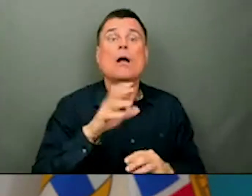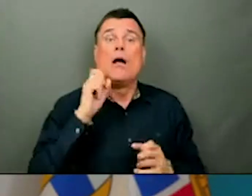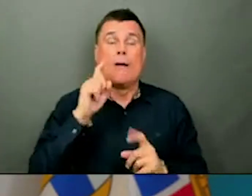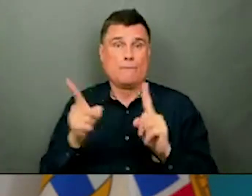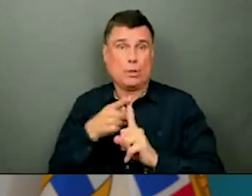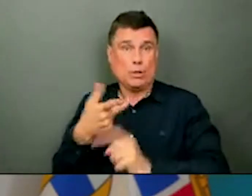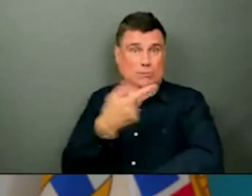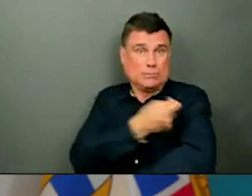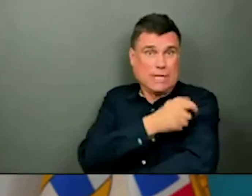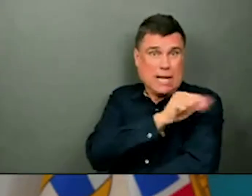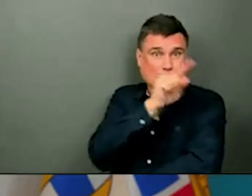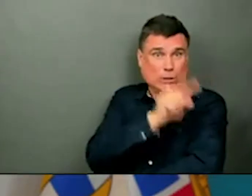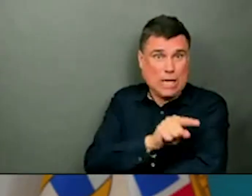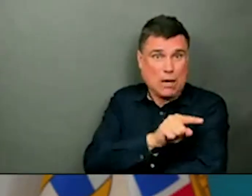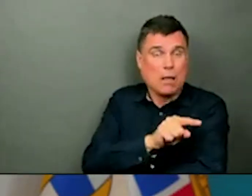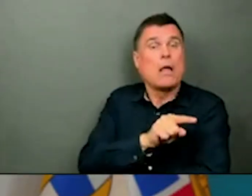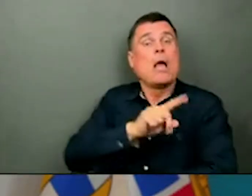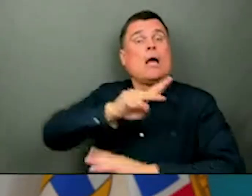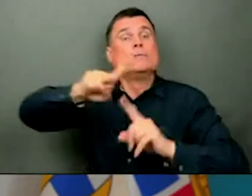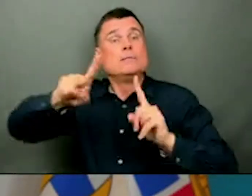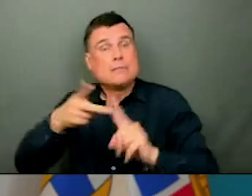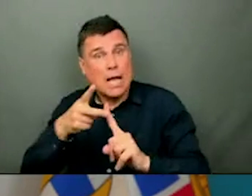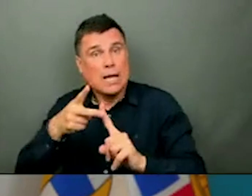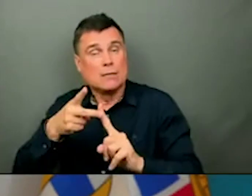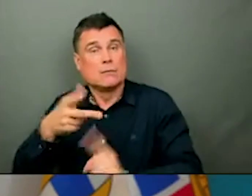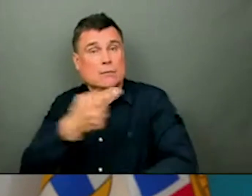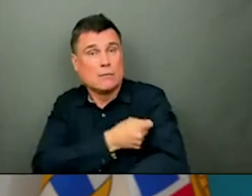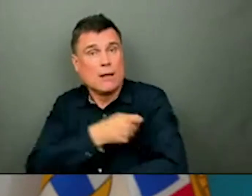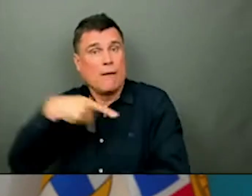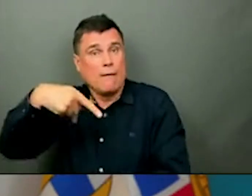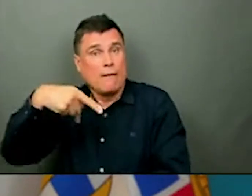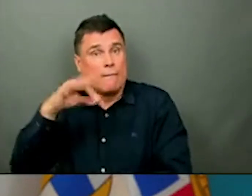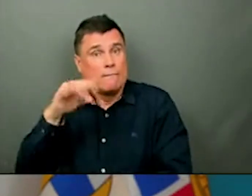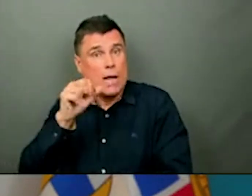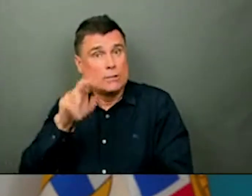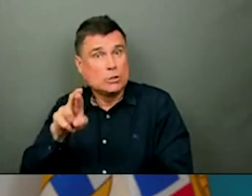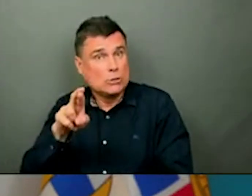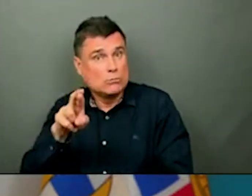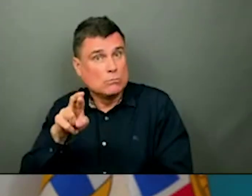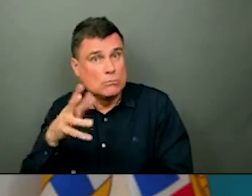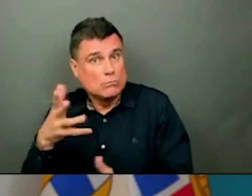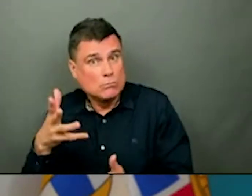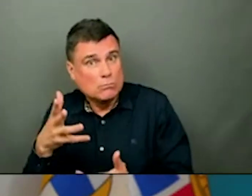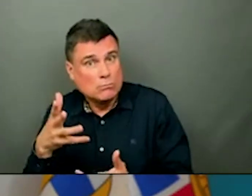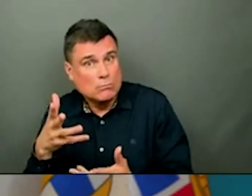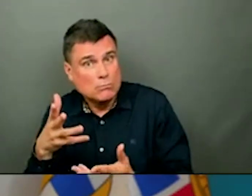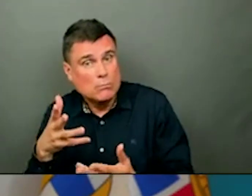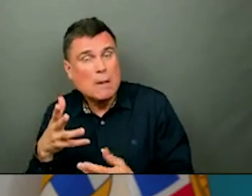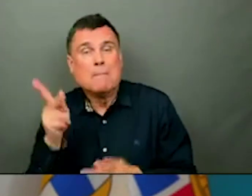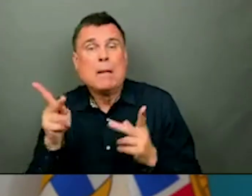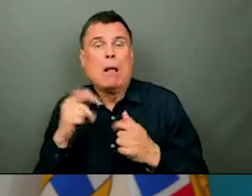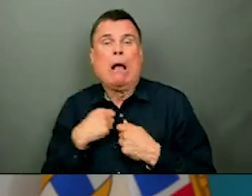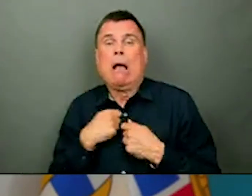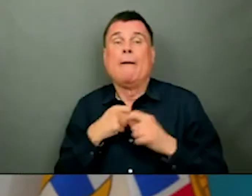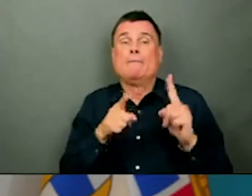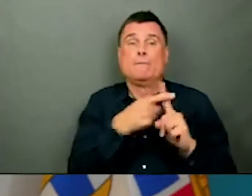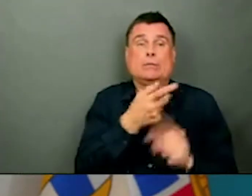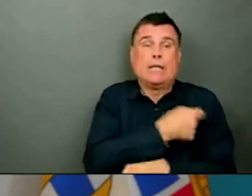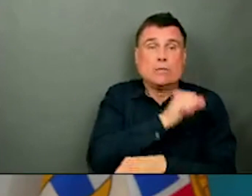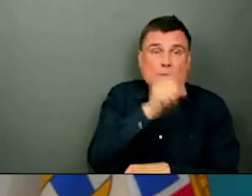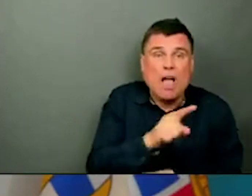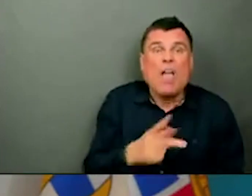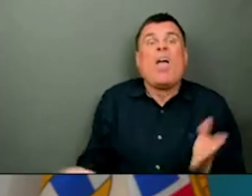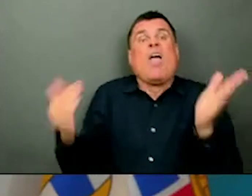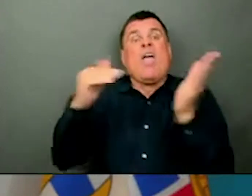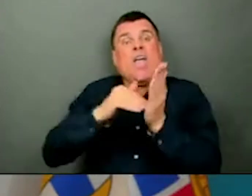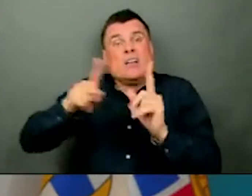given a choice? Because I do think that there will be some hesitancy for some people to take a second dose of AstraZeneca today. Yeah, a really good